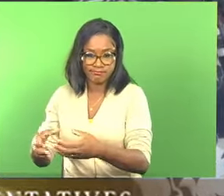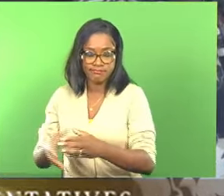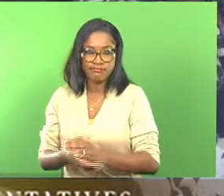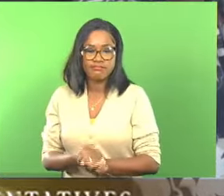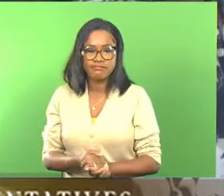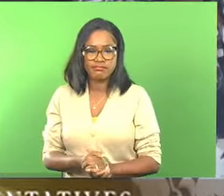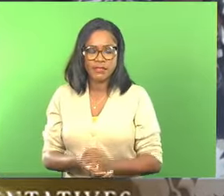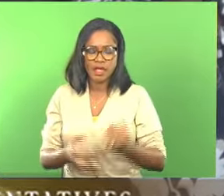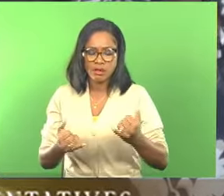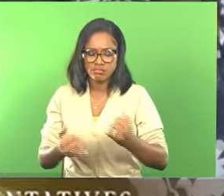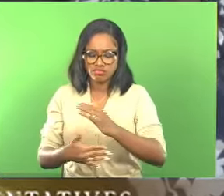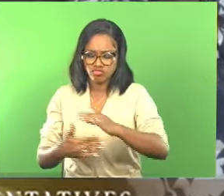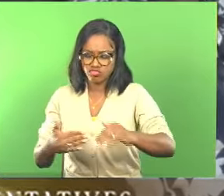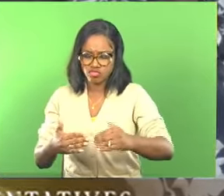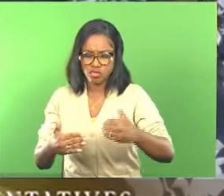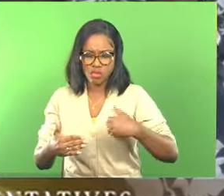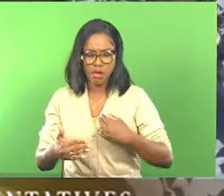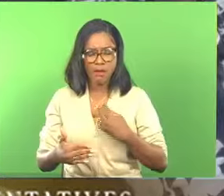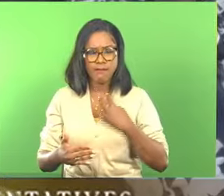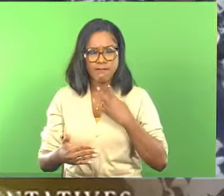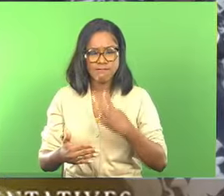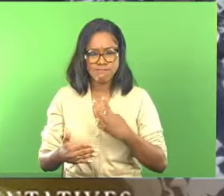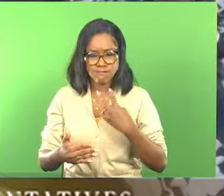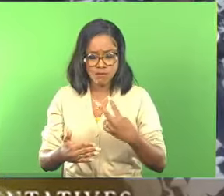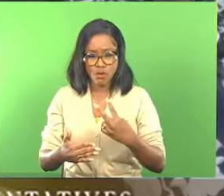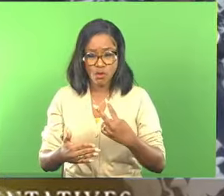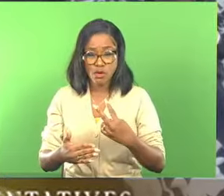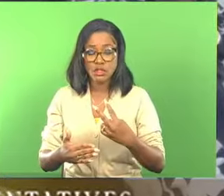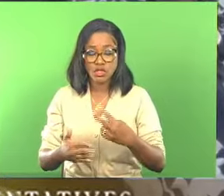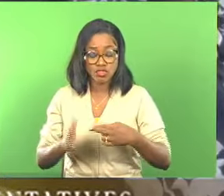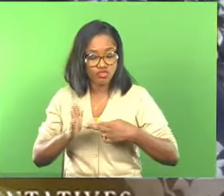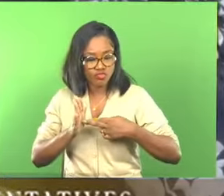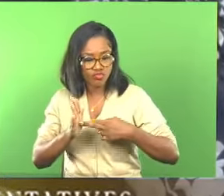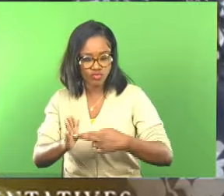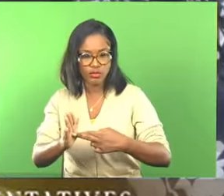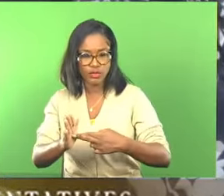that give voice to the will of the people.